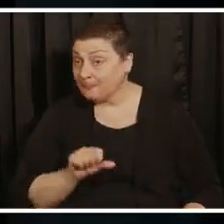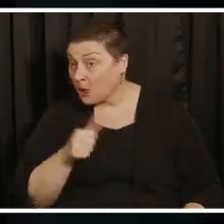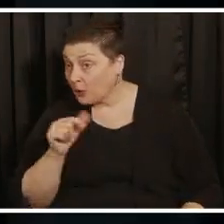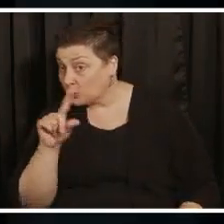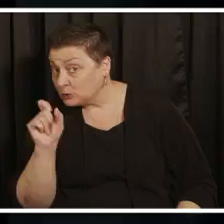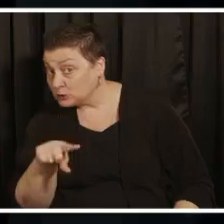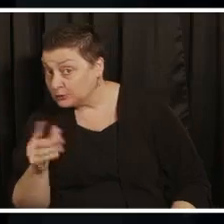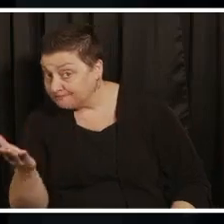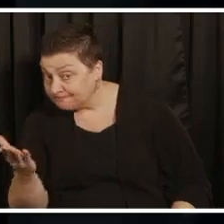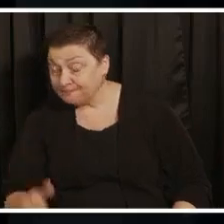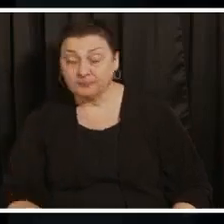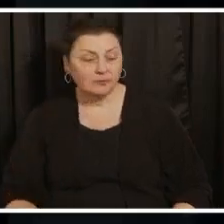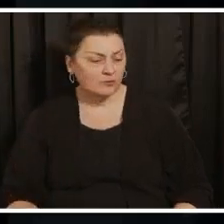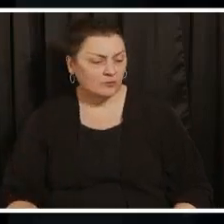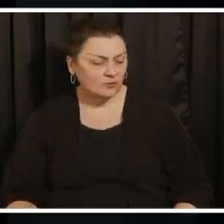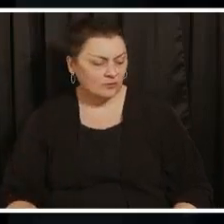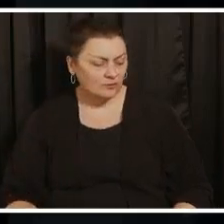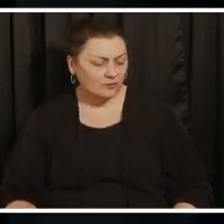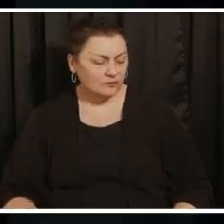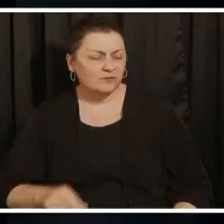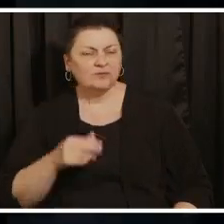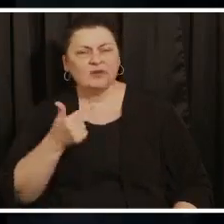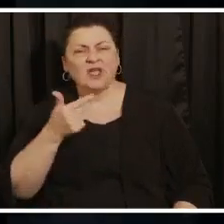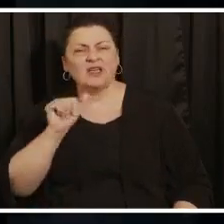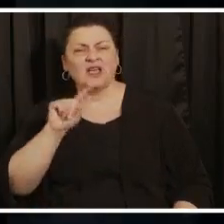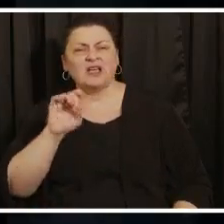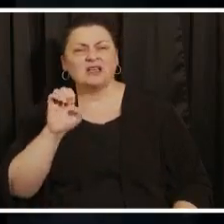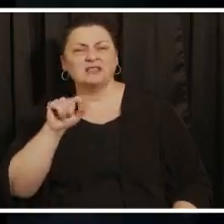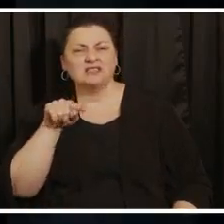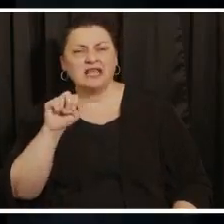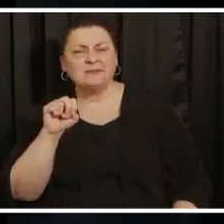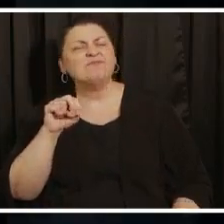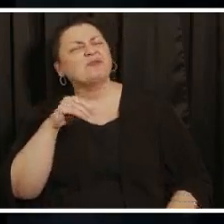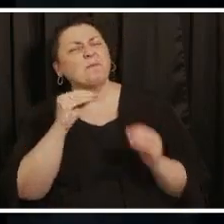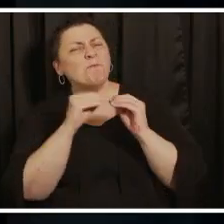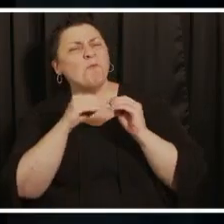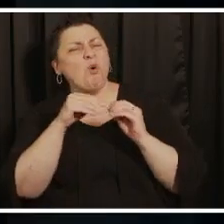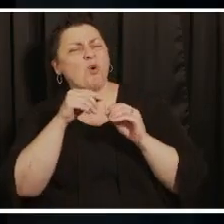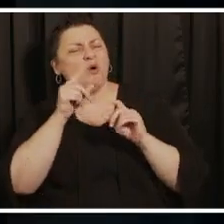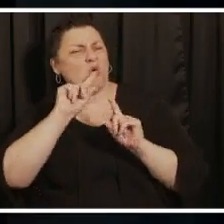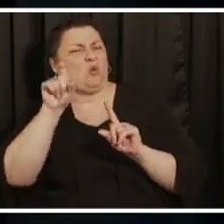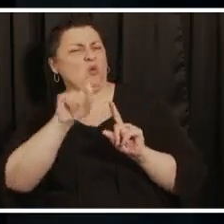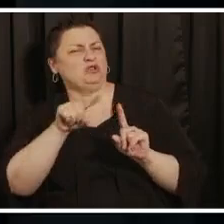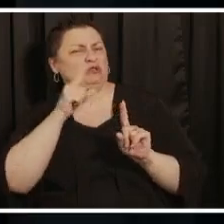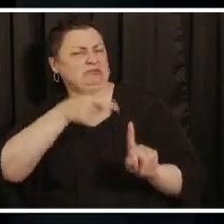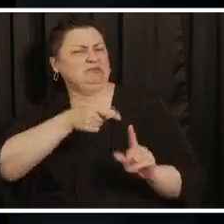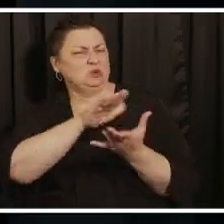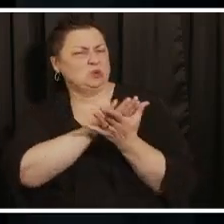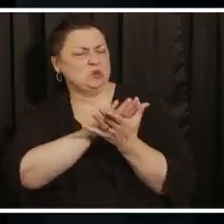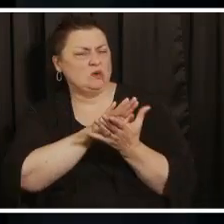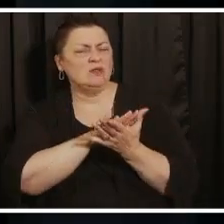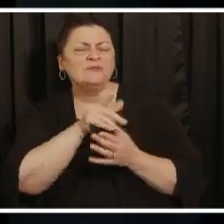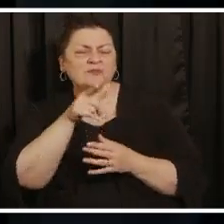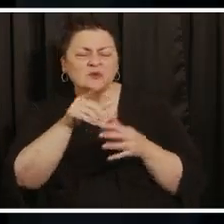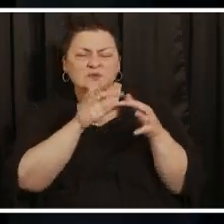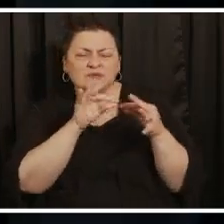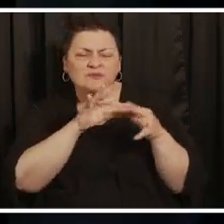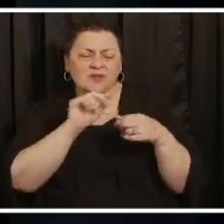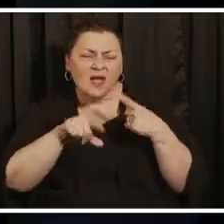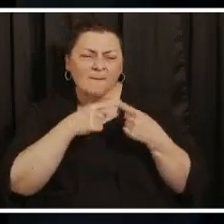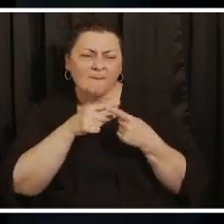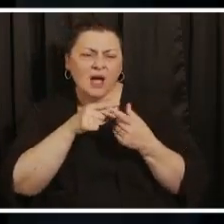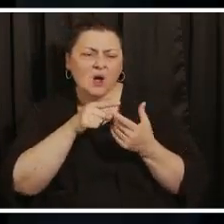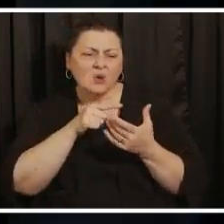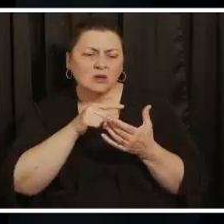Hi, Governor. Excuse me, Seth from the Gazette. Piggybacking on the school questions. One, so you've talked about the state's success in having people